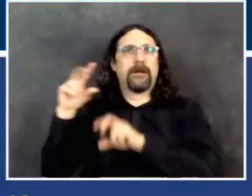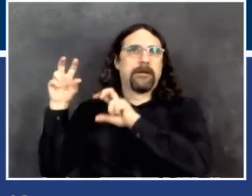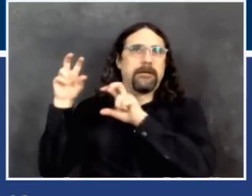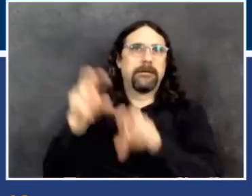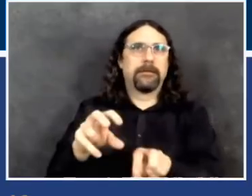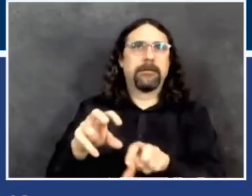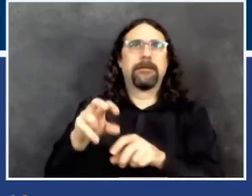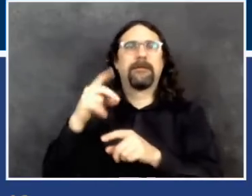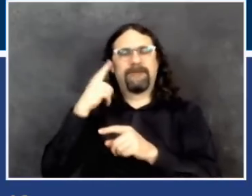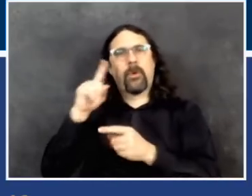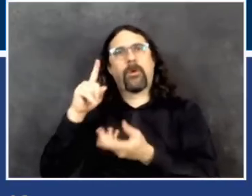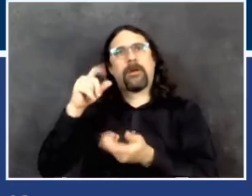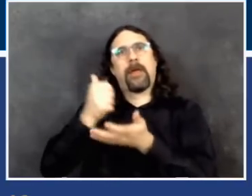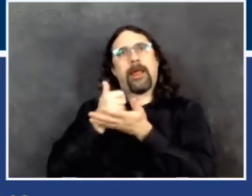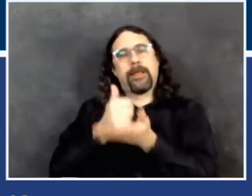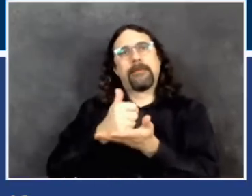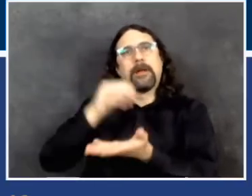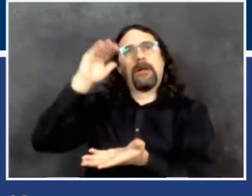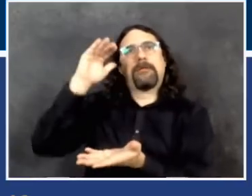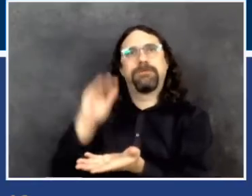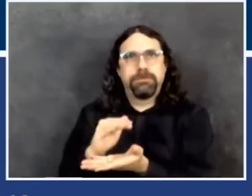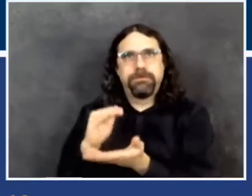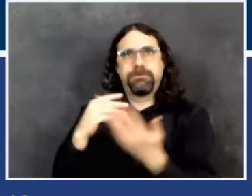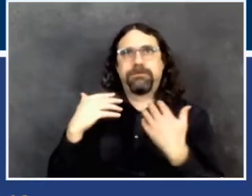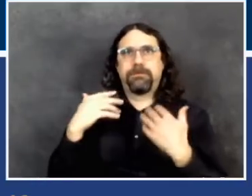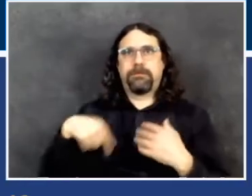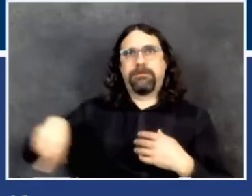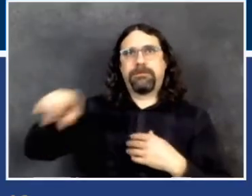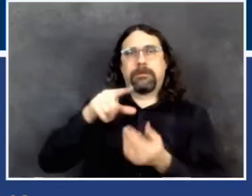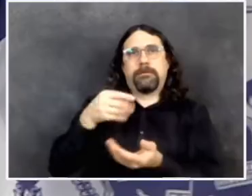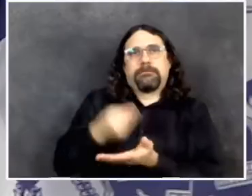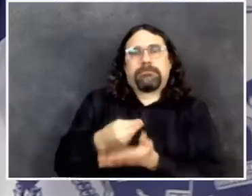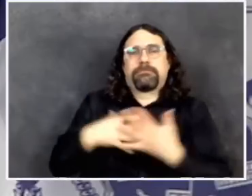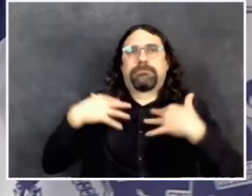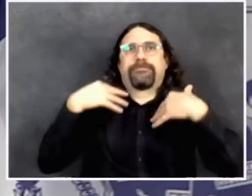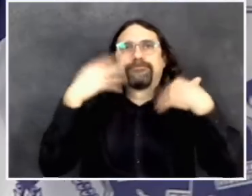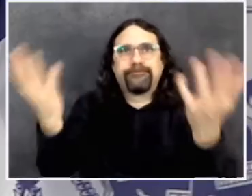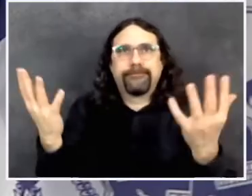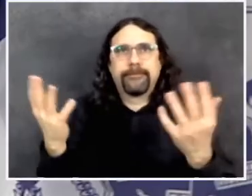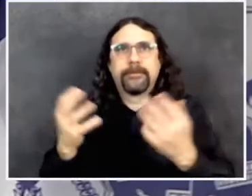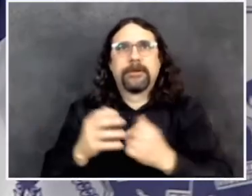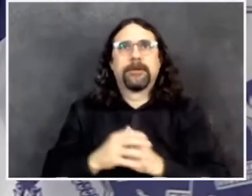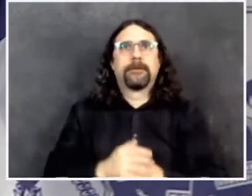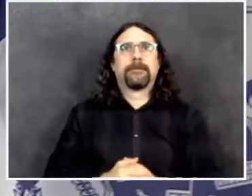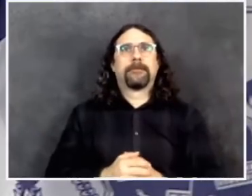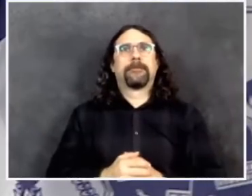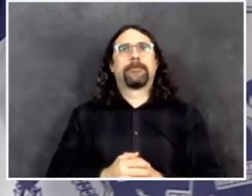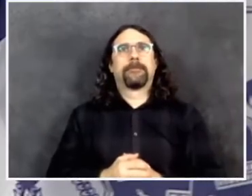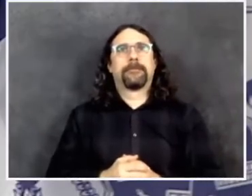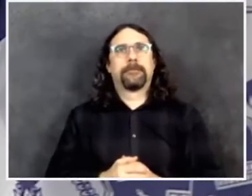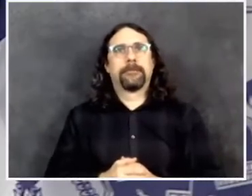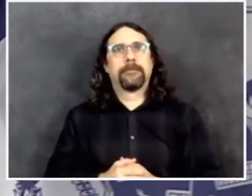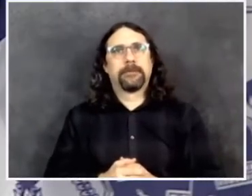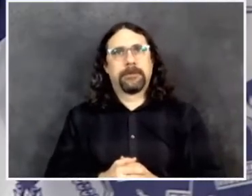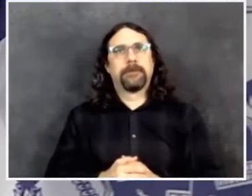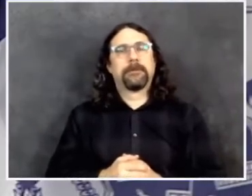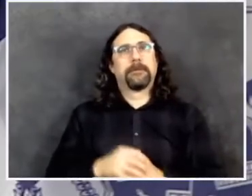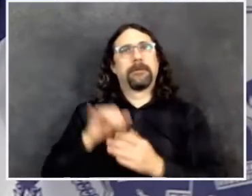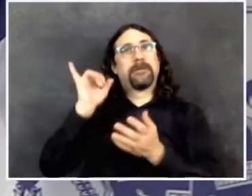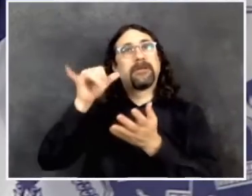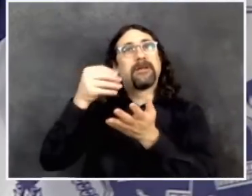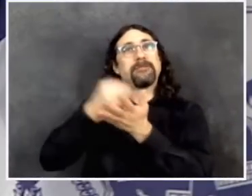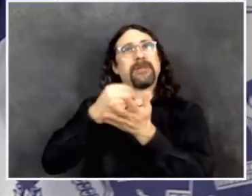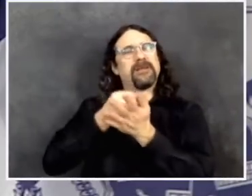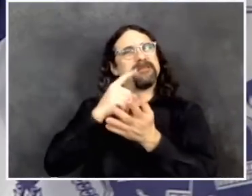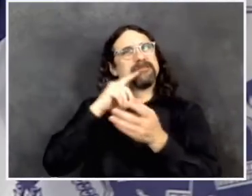to provide the most basic services, police, fire, sanitation, education, you name it, if we've lost billions upon billions of